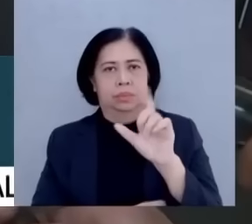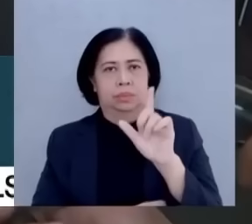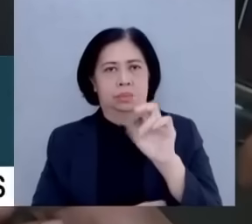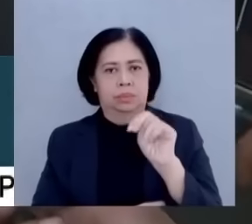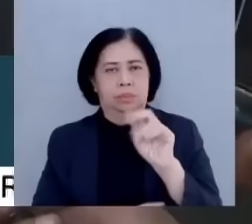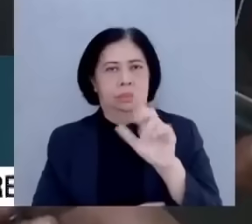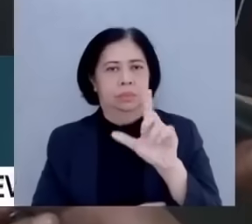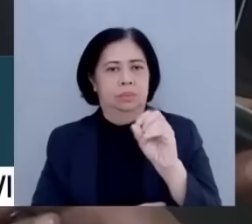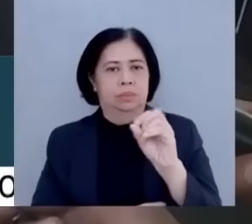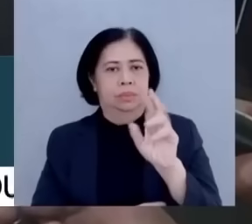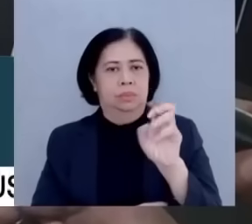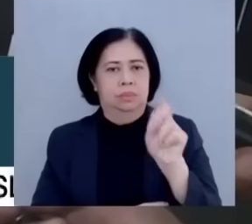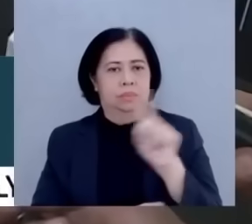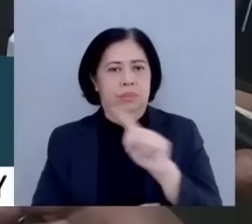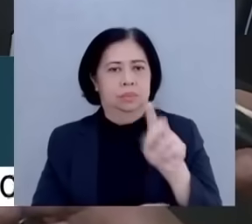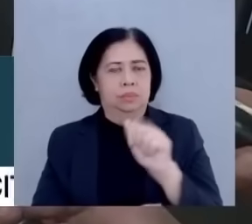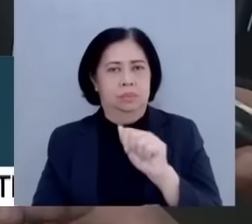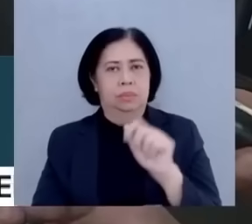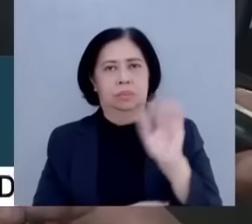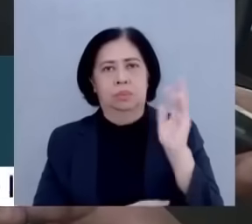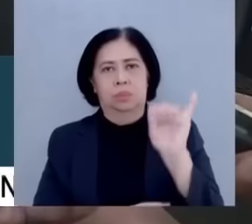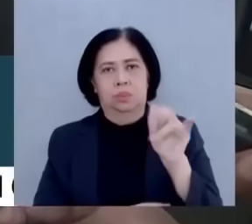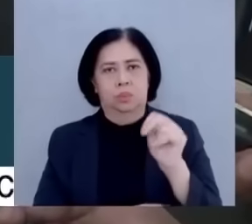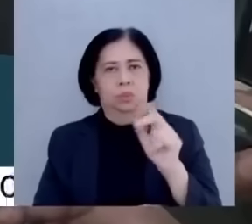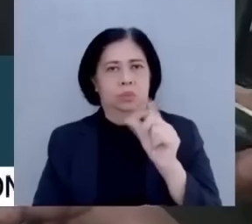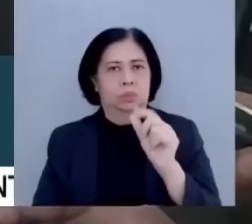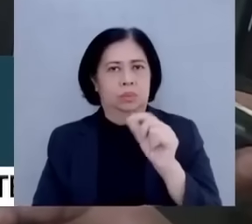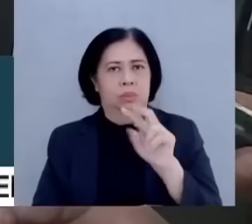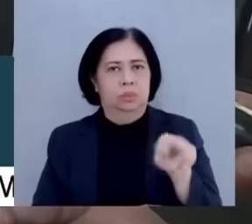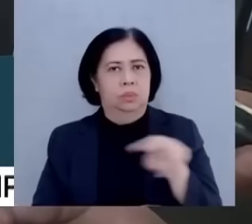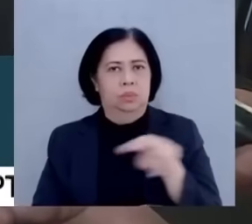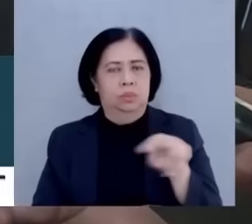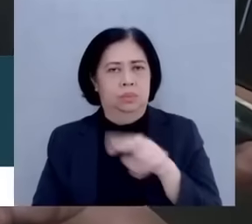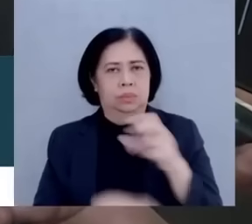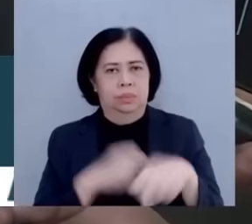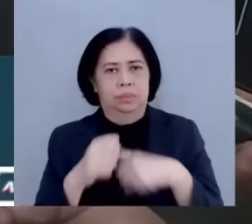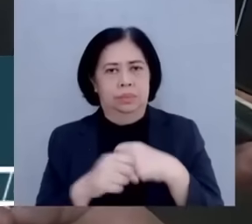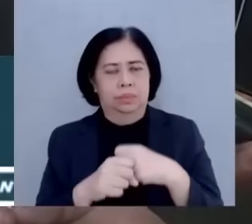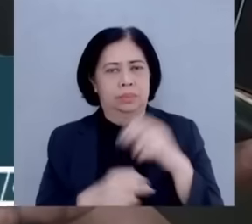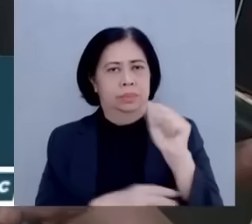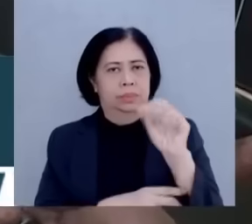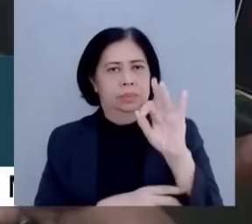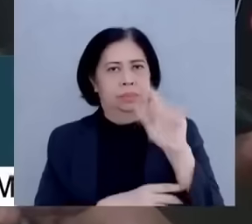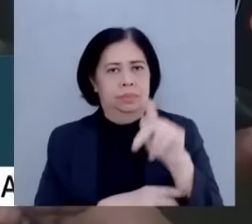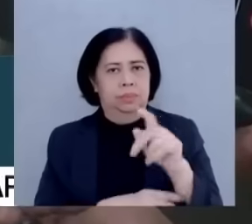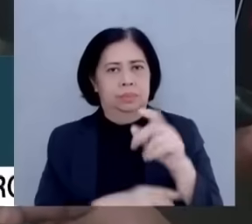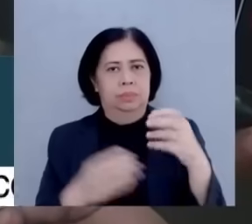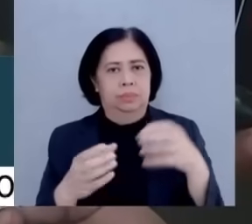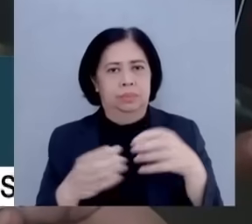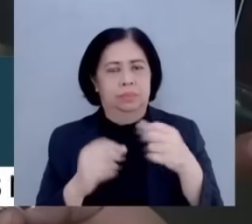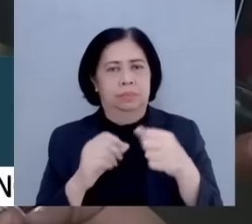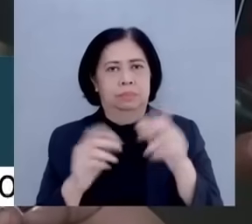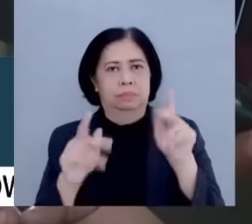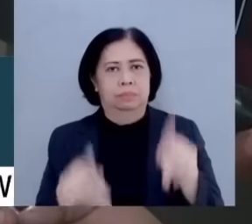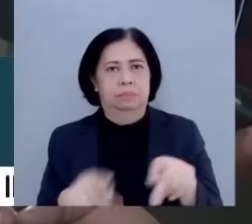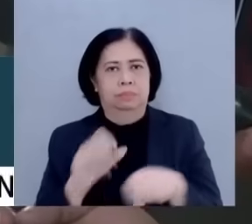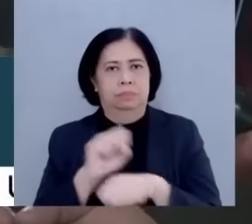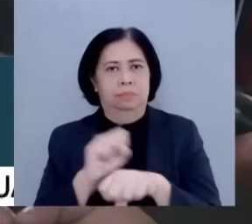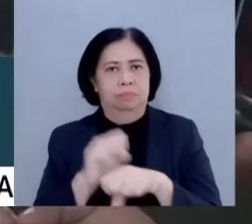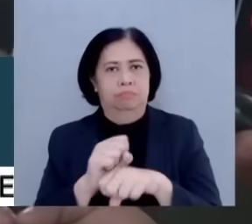June 20, 2022, with a corresponding AFP table of personnel and equipment.